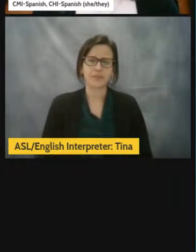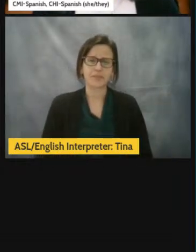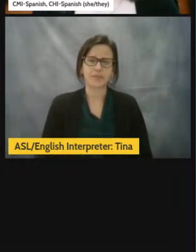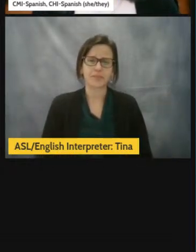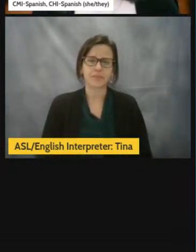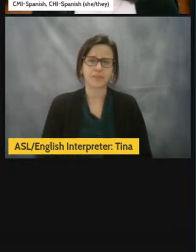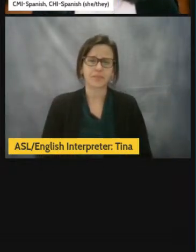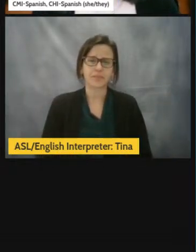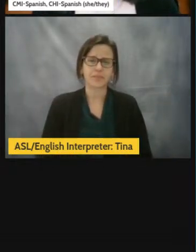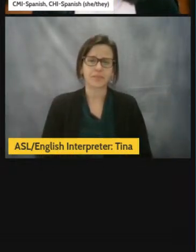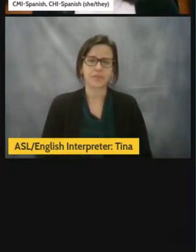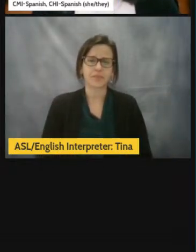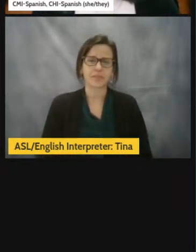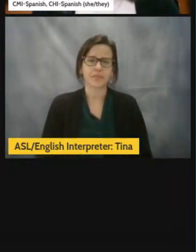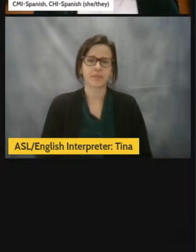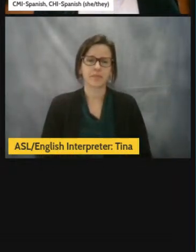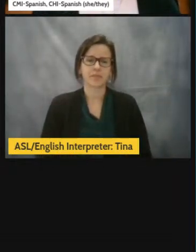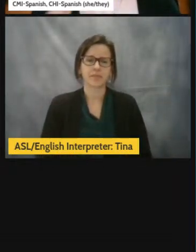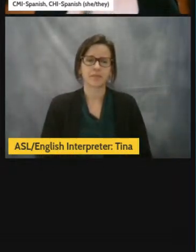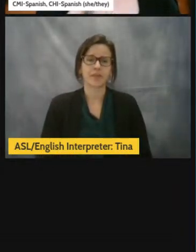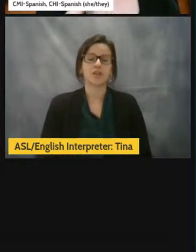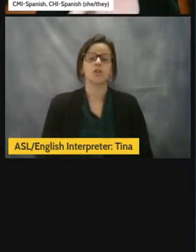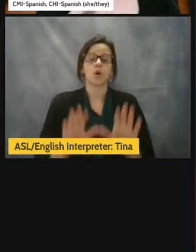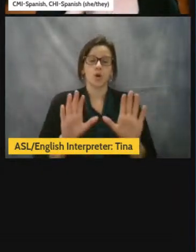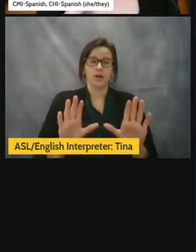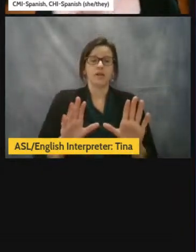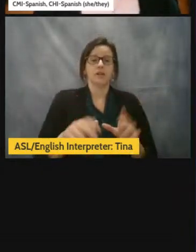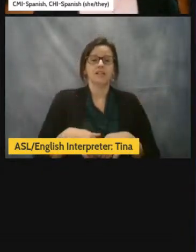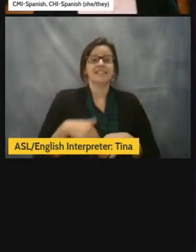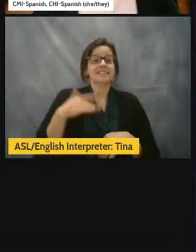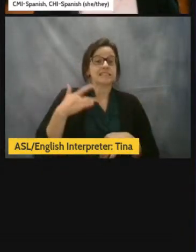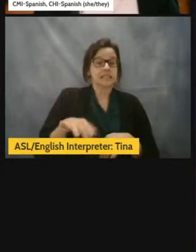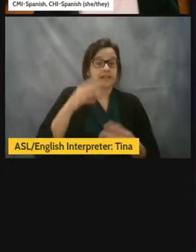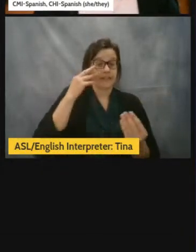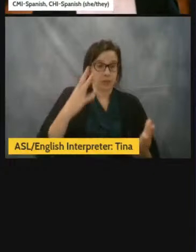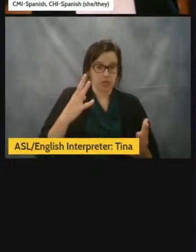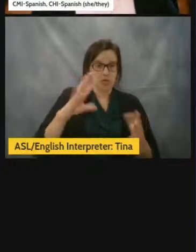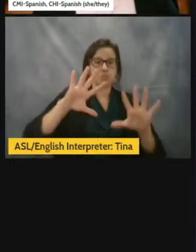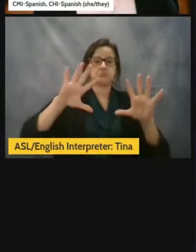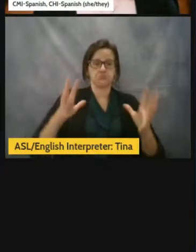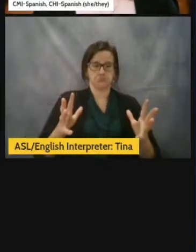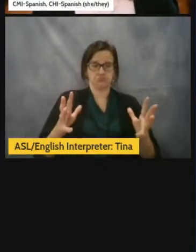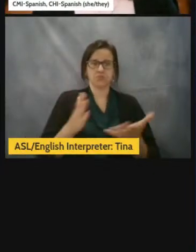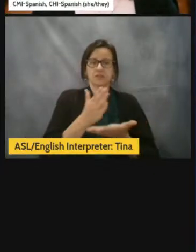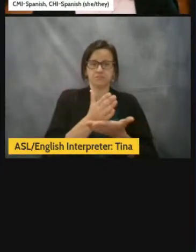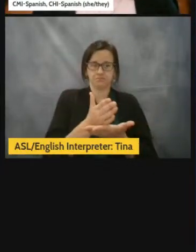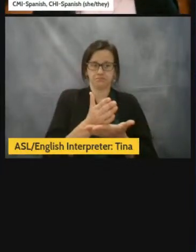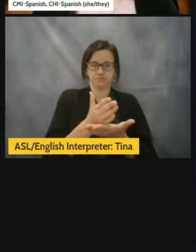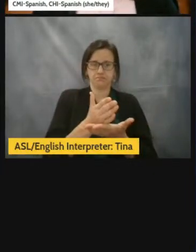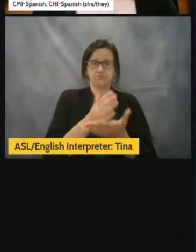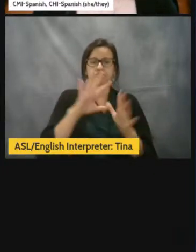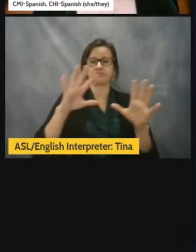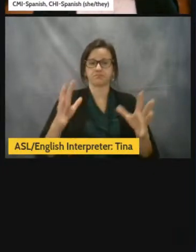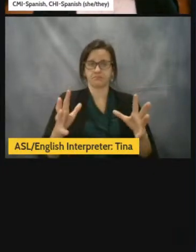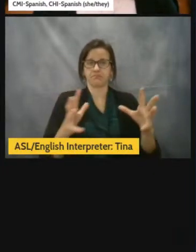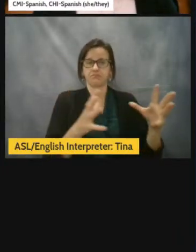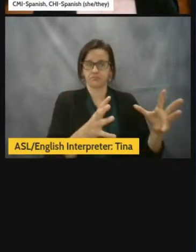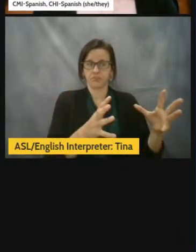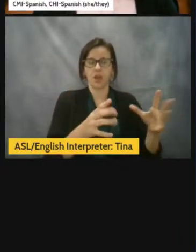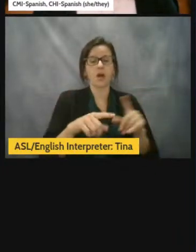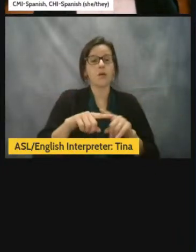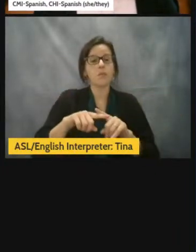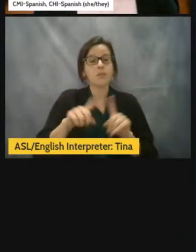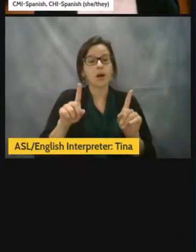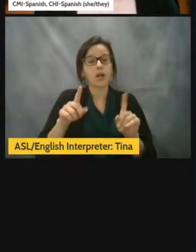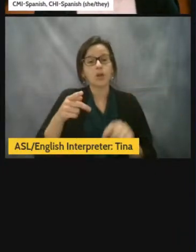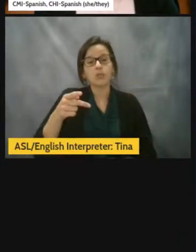So that's it for the sensitive information, all right? But pronouns aren't